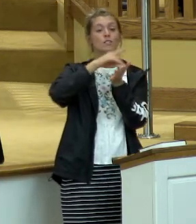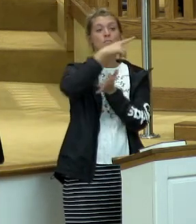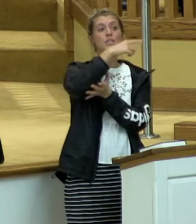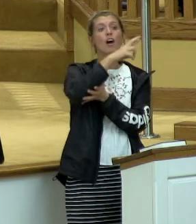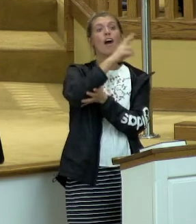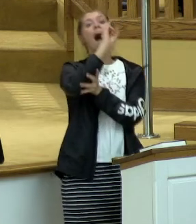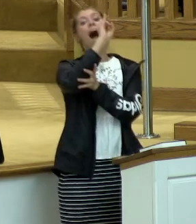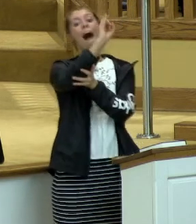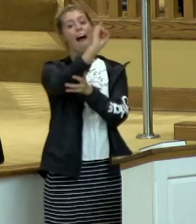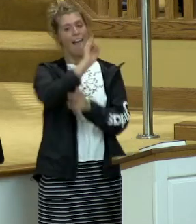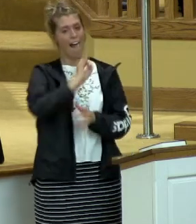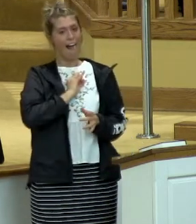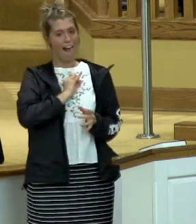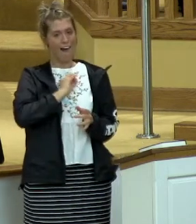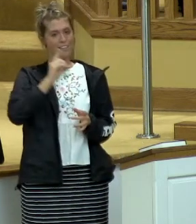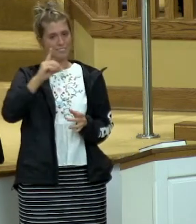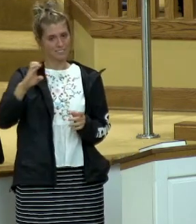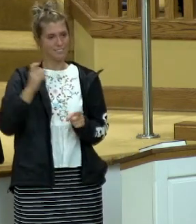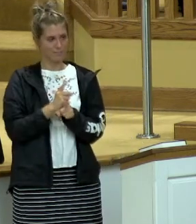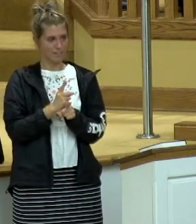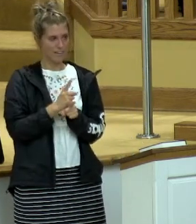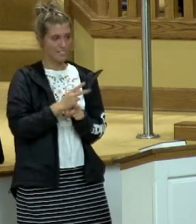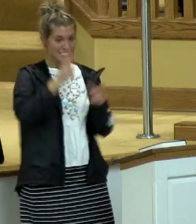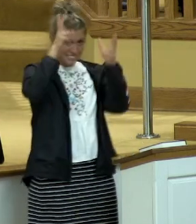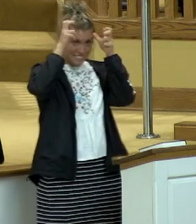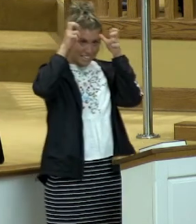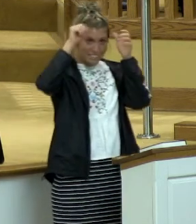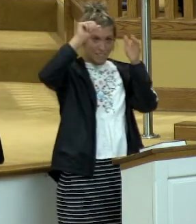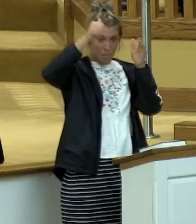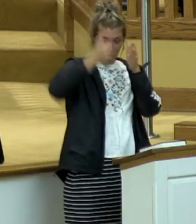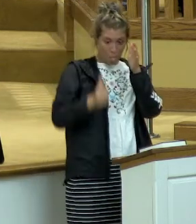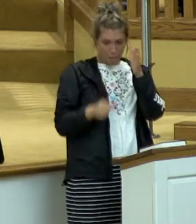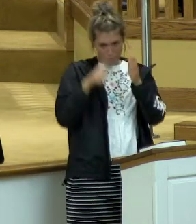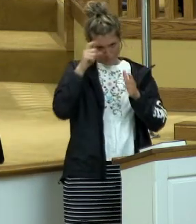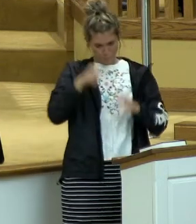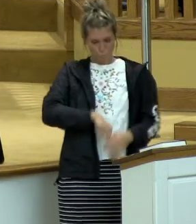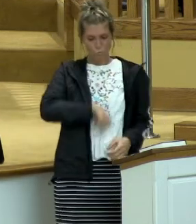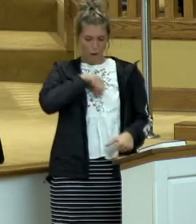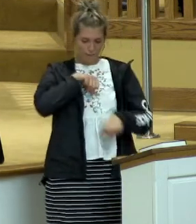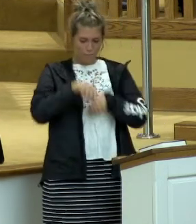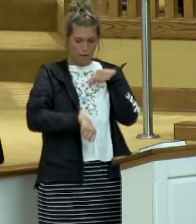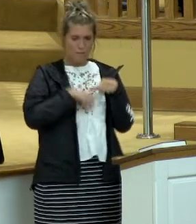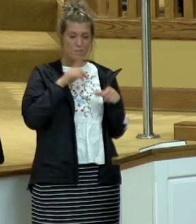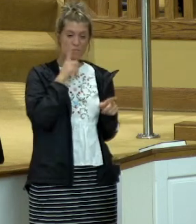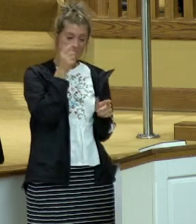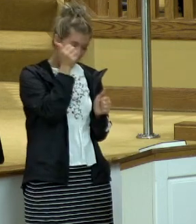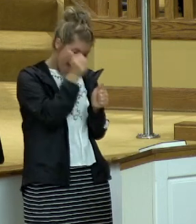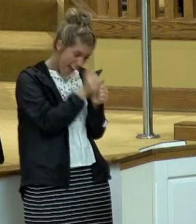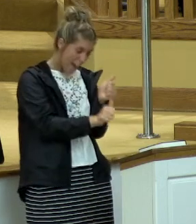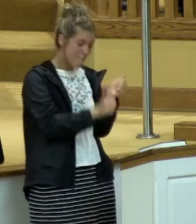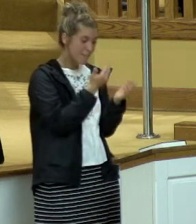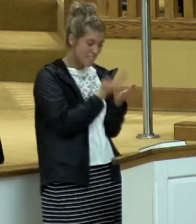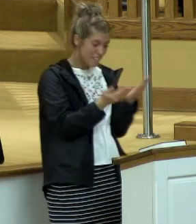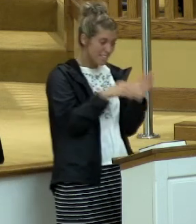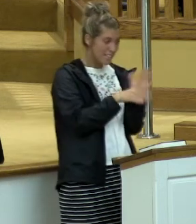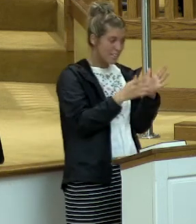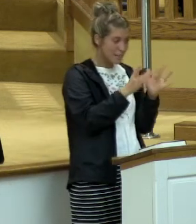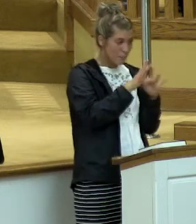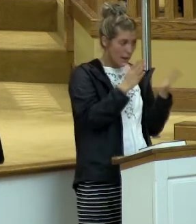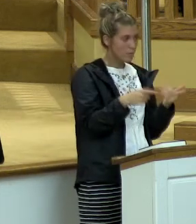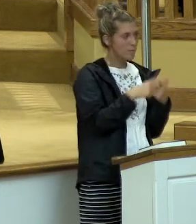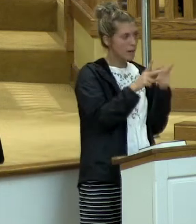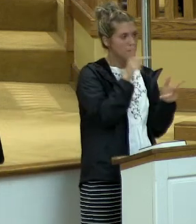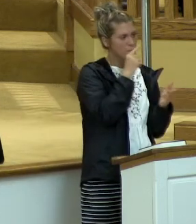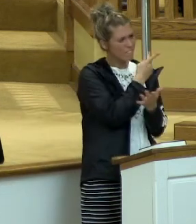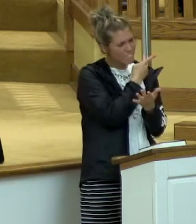pride? I. Pride was the downfall of Satan. Pride was the downfall. You can trace almost every single thing in the Bible of